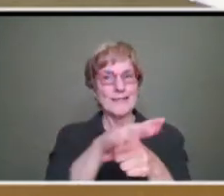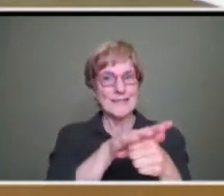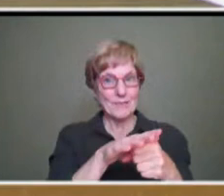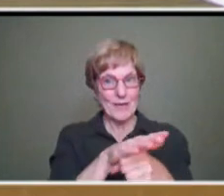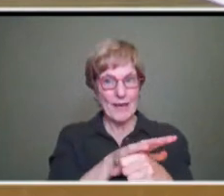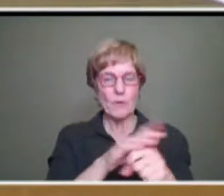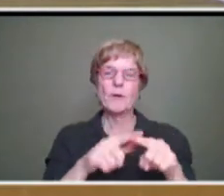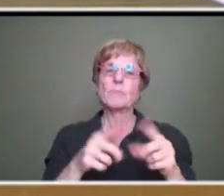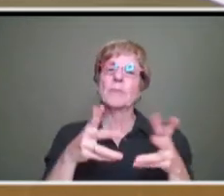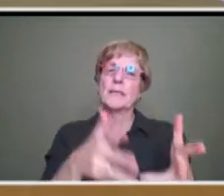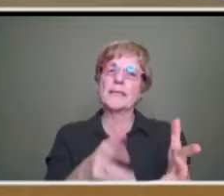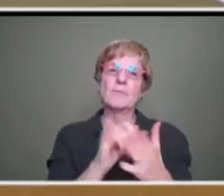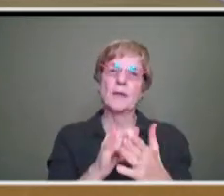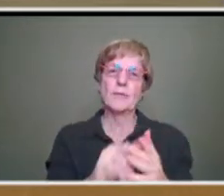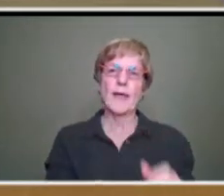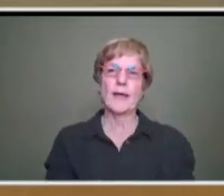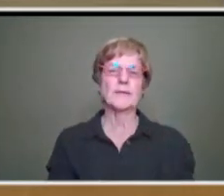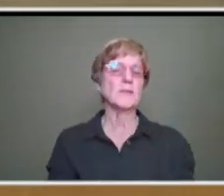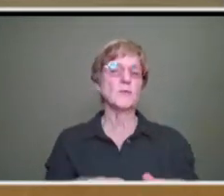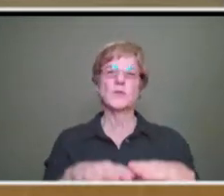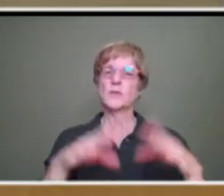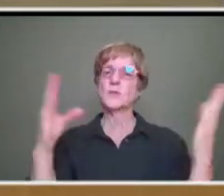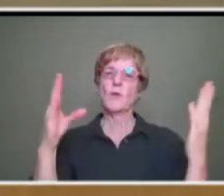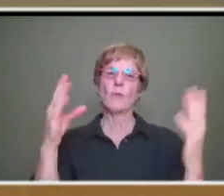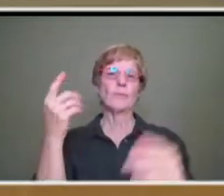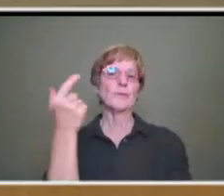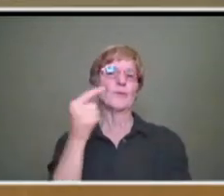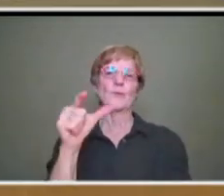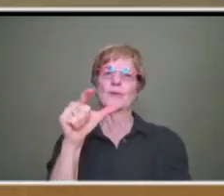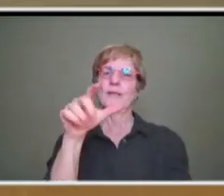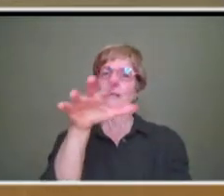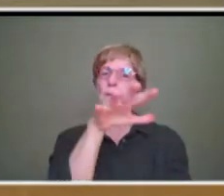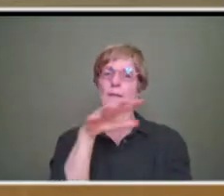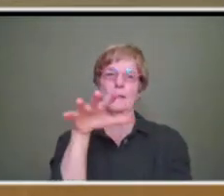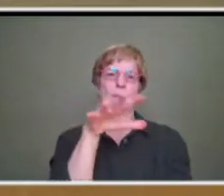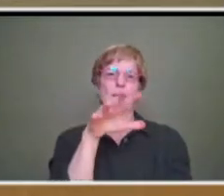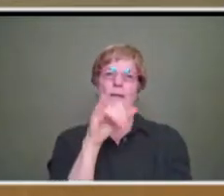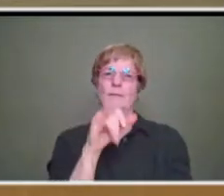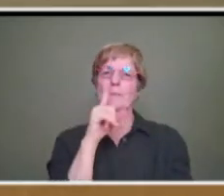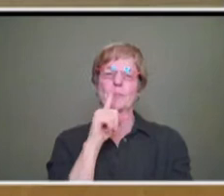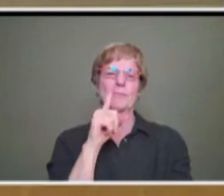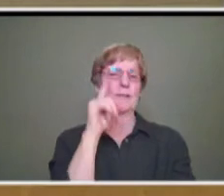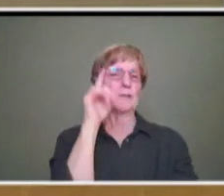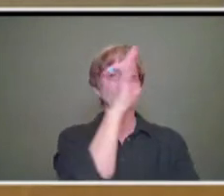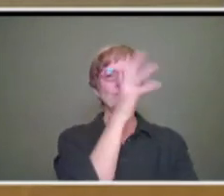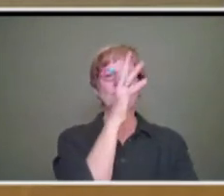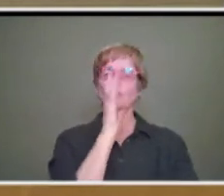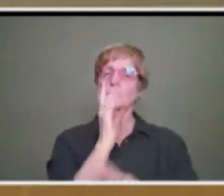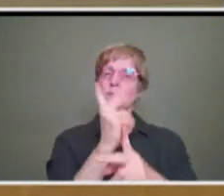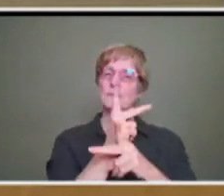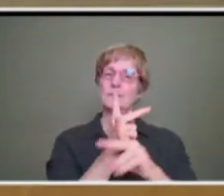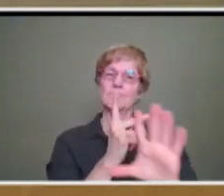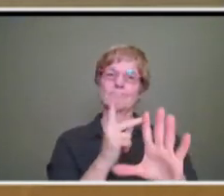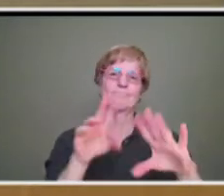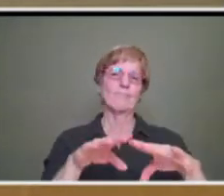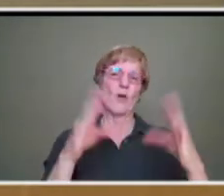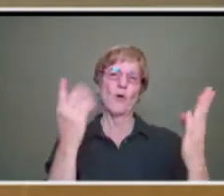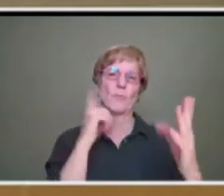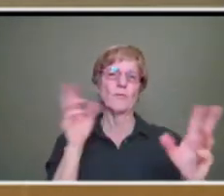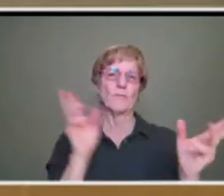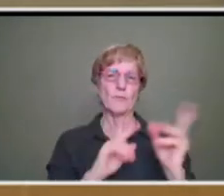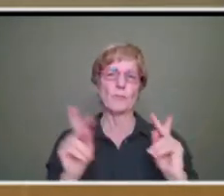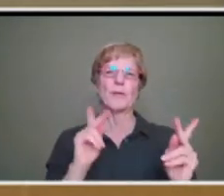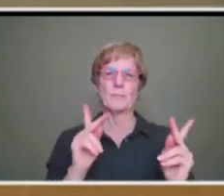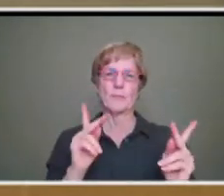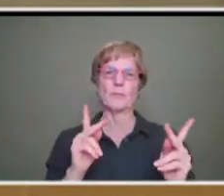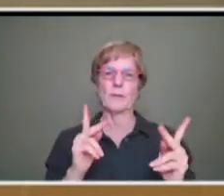leaving that as just a open space green green area that would be just tree save and an open space for the folks on on